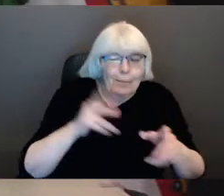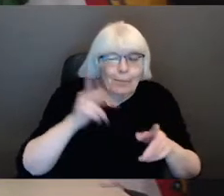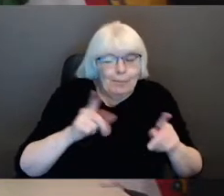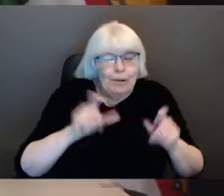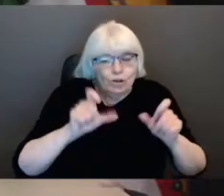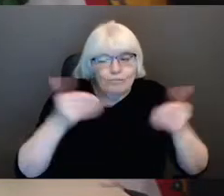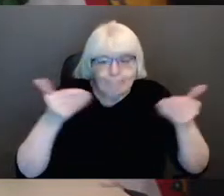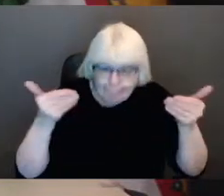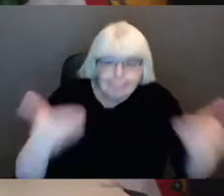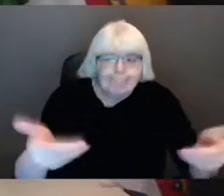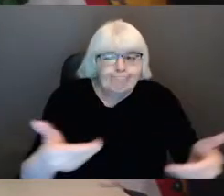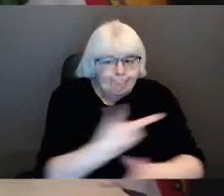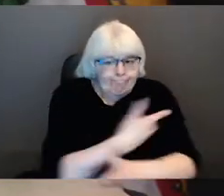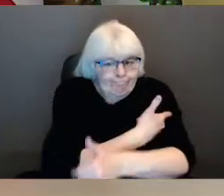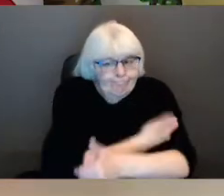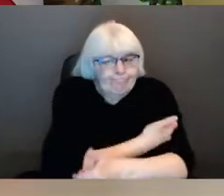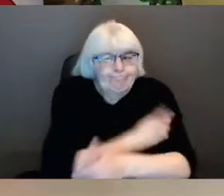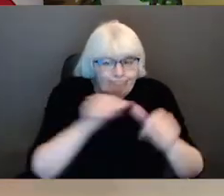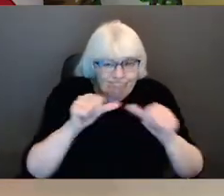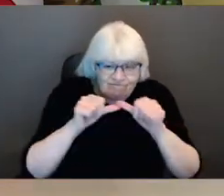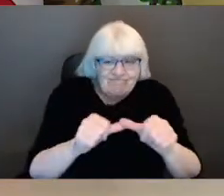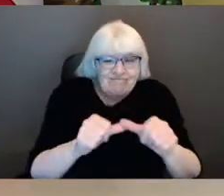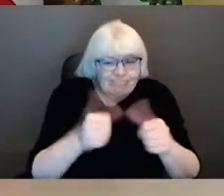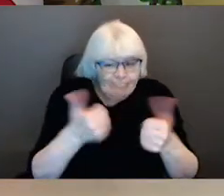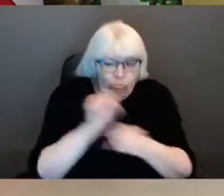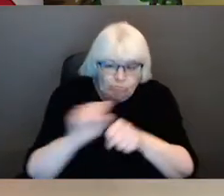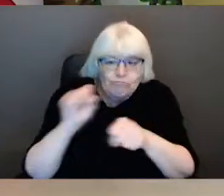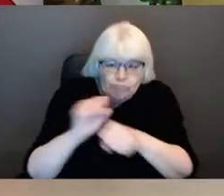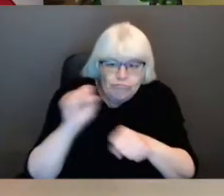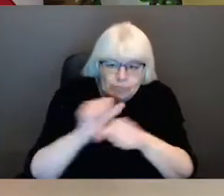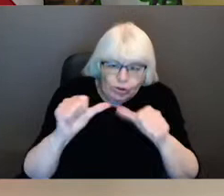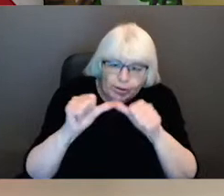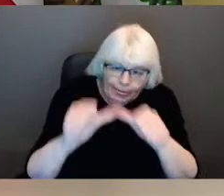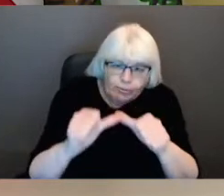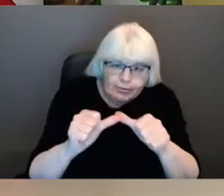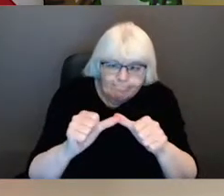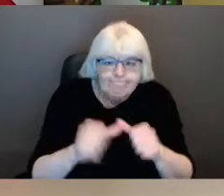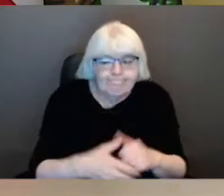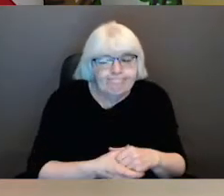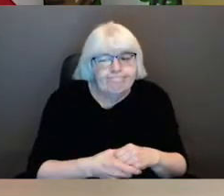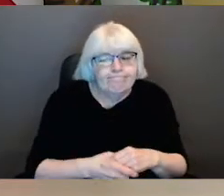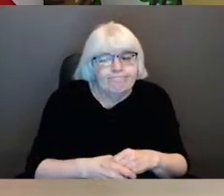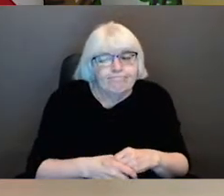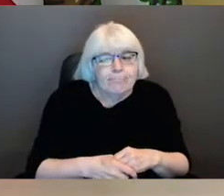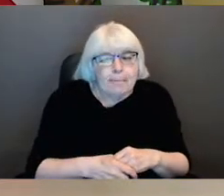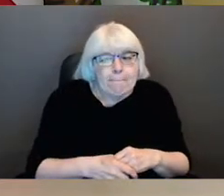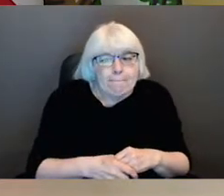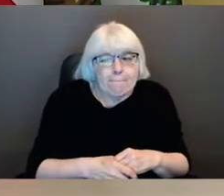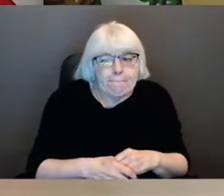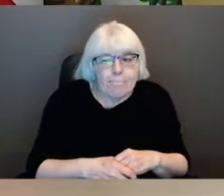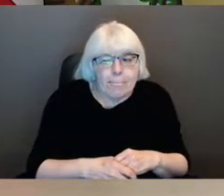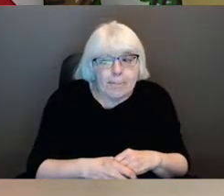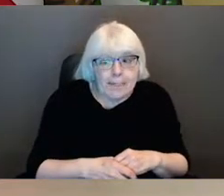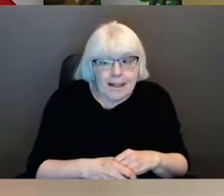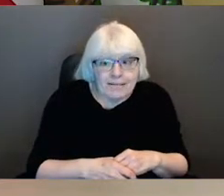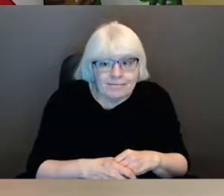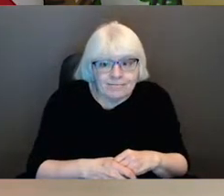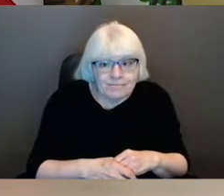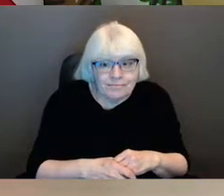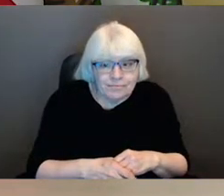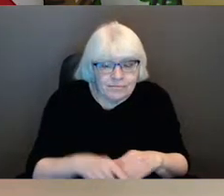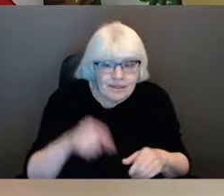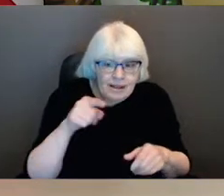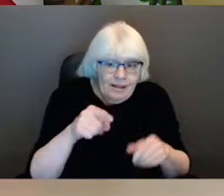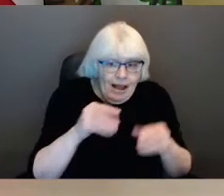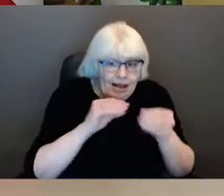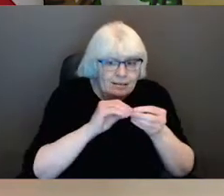continue to work on that. Dr. Morrison, would you? No, and I think, Carrie, the other thing is that those numbers were done,